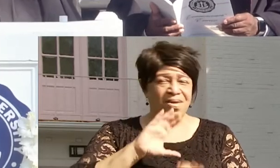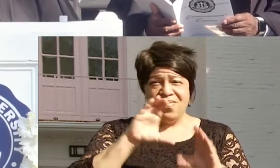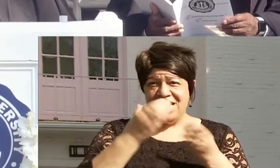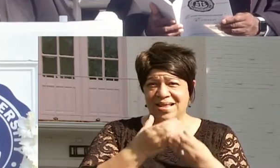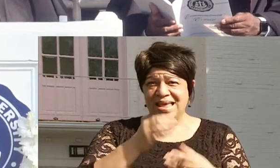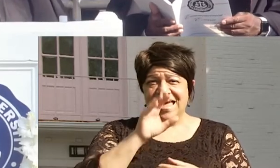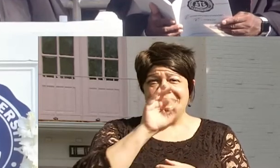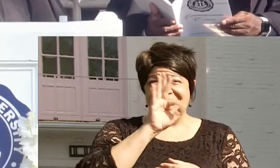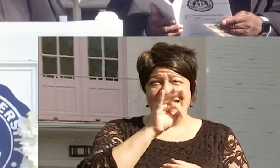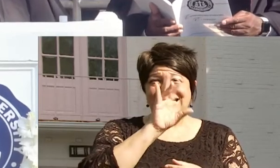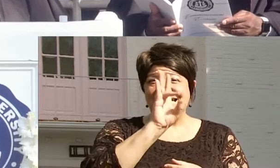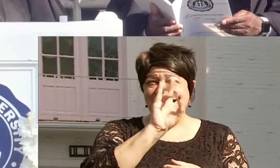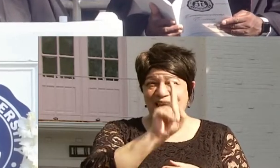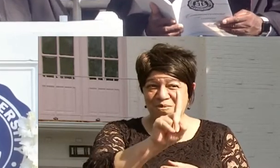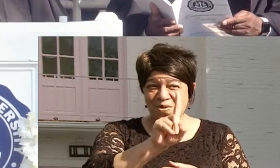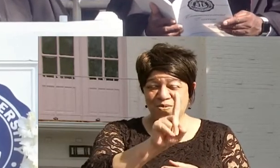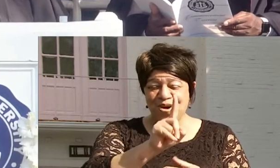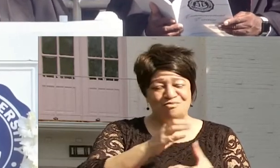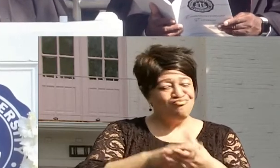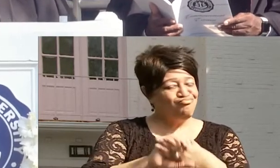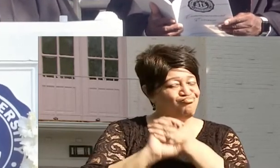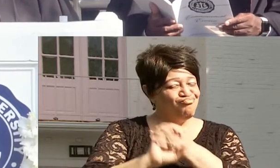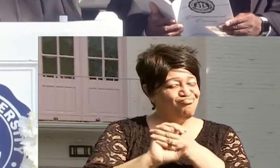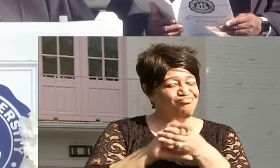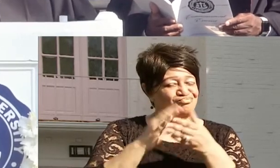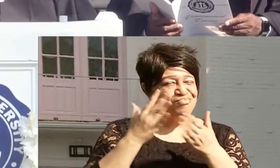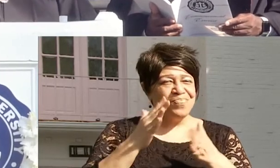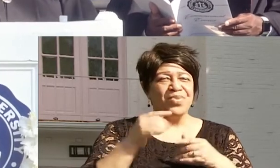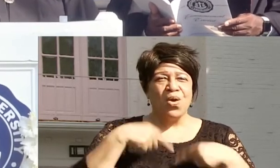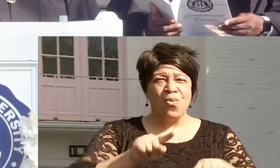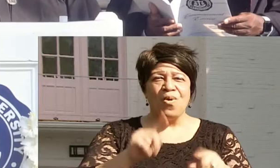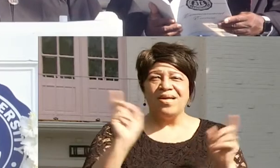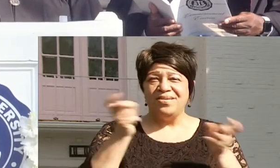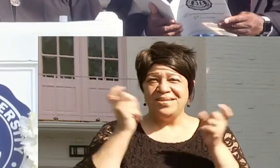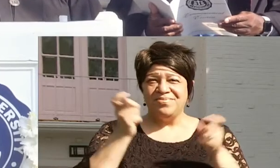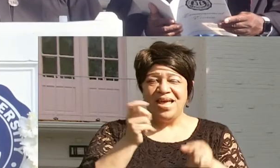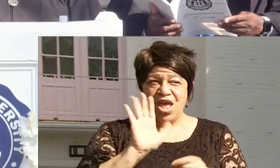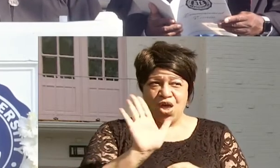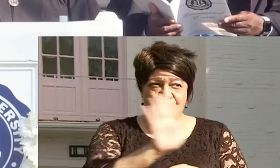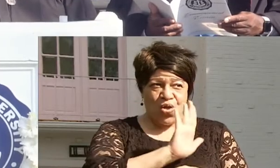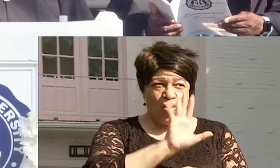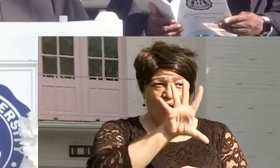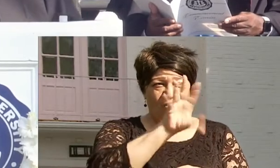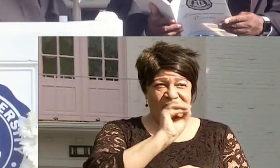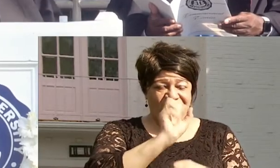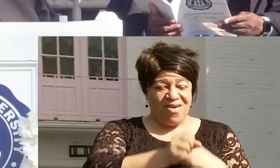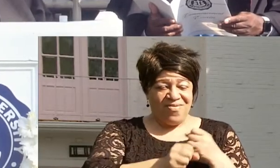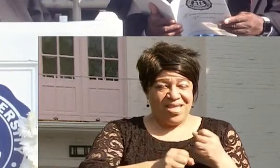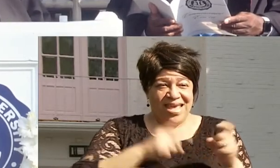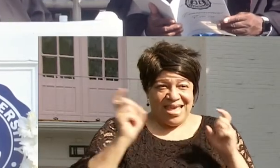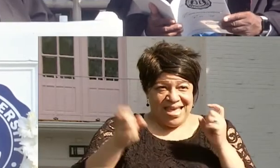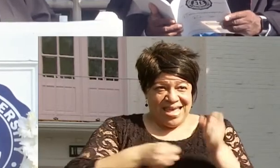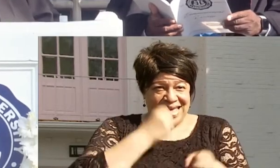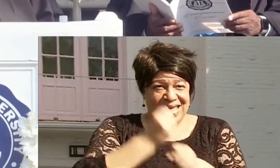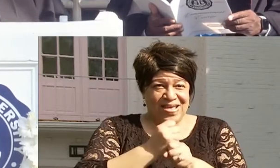of 1971 as you celebrate your 50th anniversary of graduation.